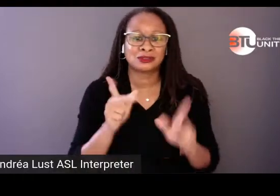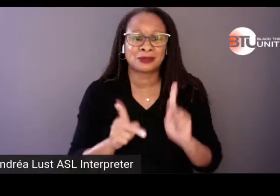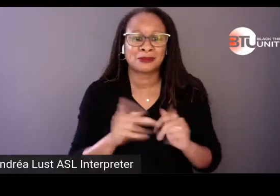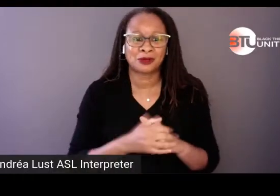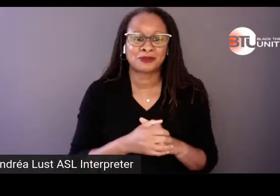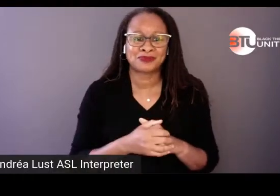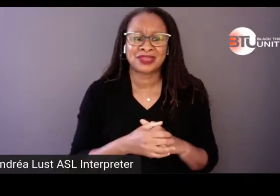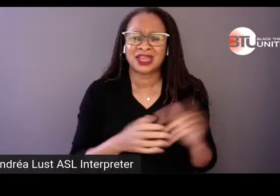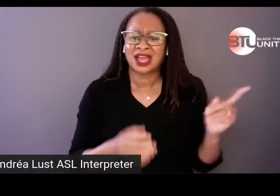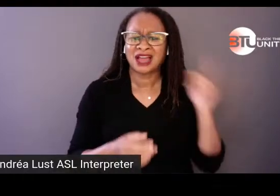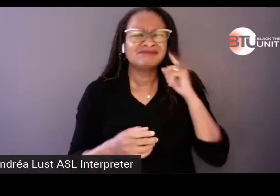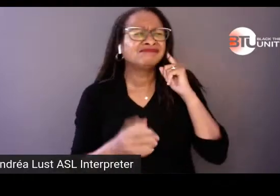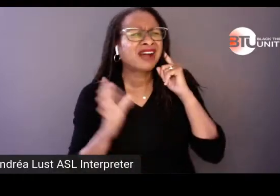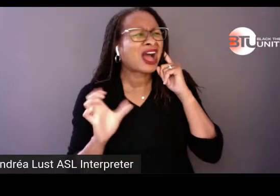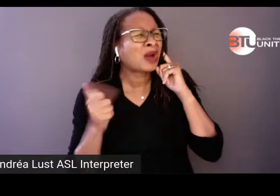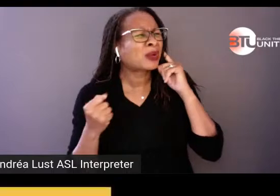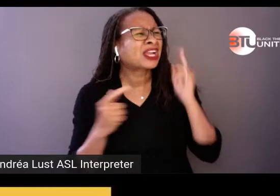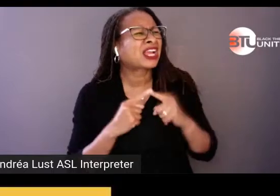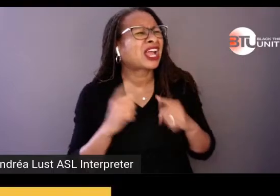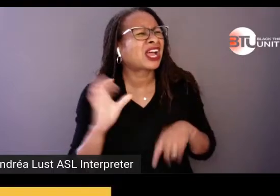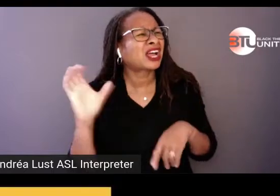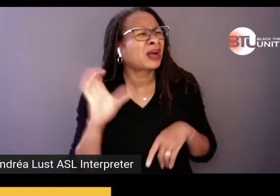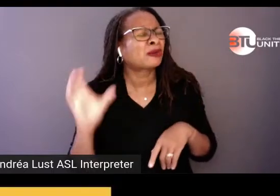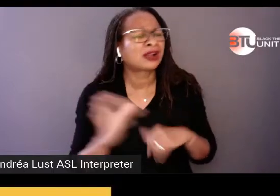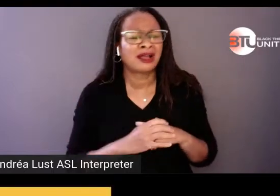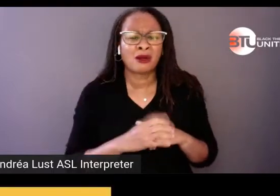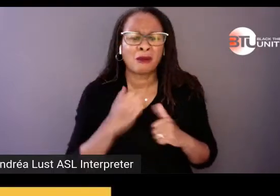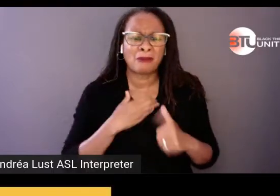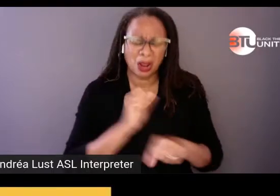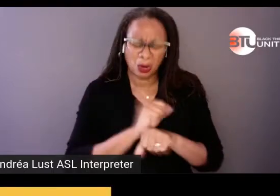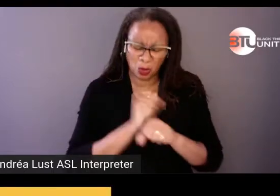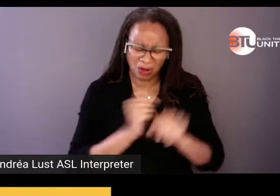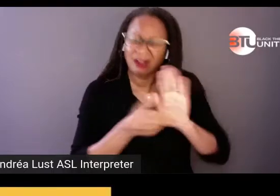like, how do I get a copyright or how do I copy my work?